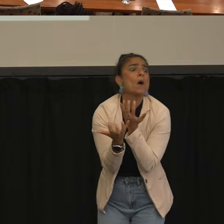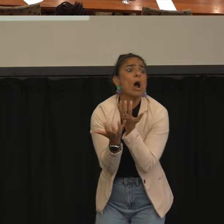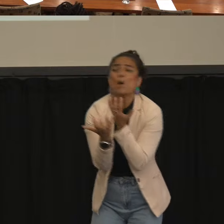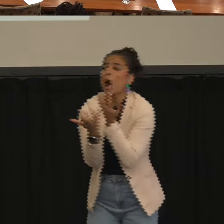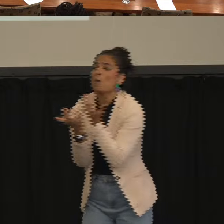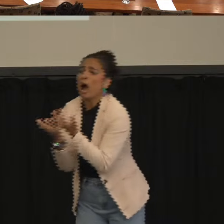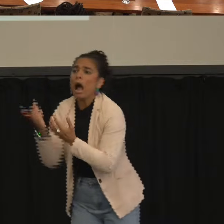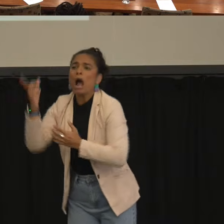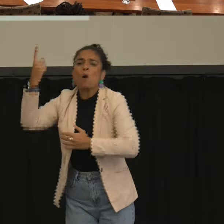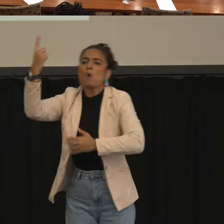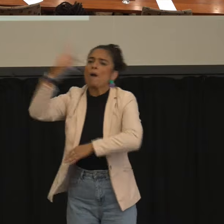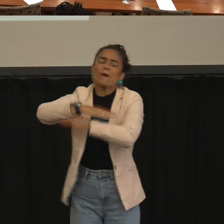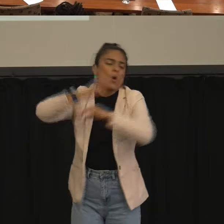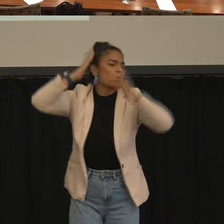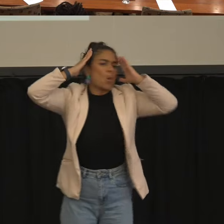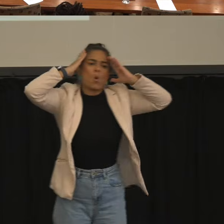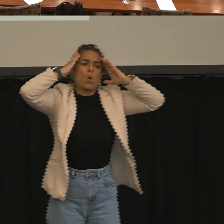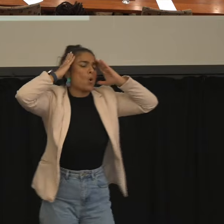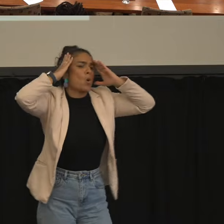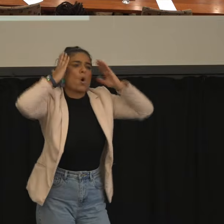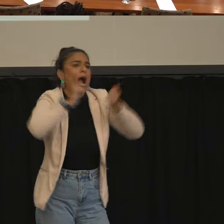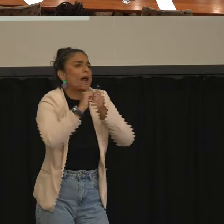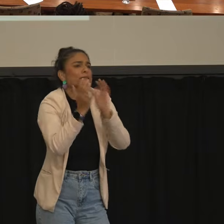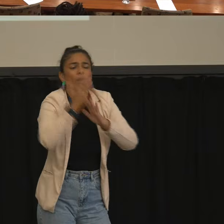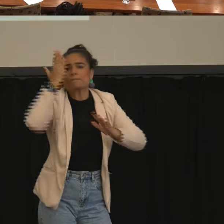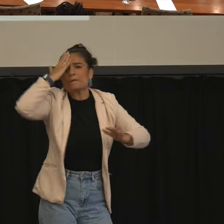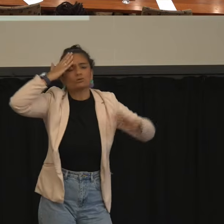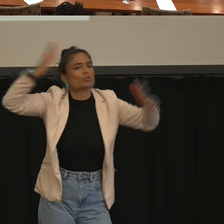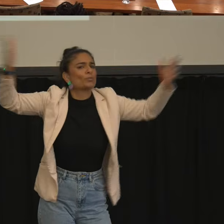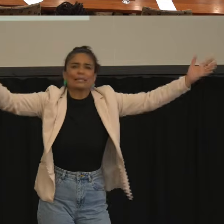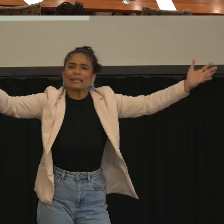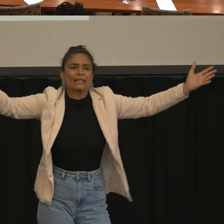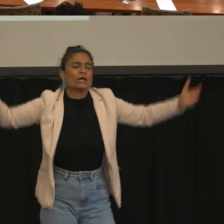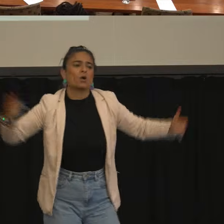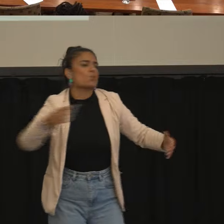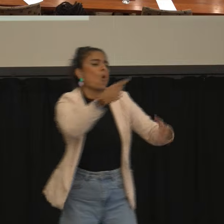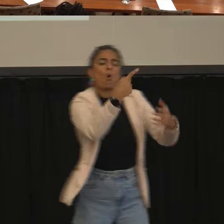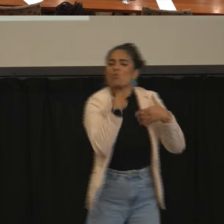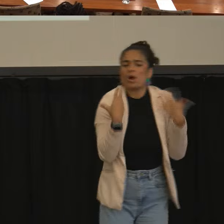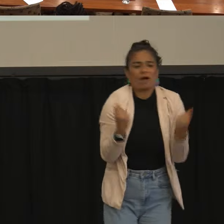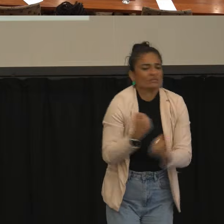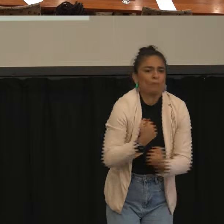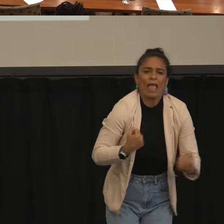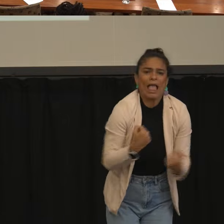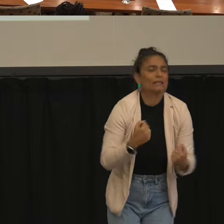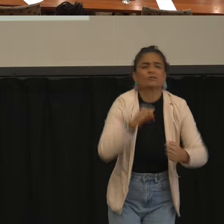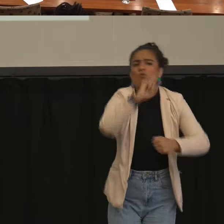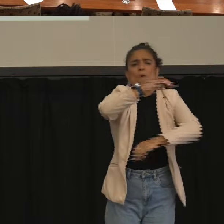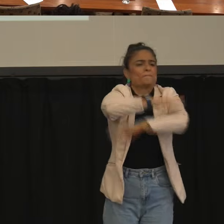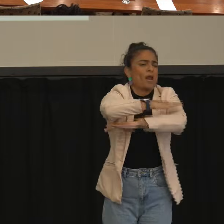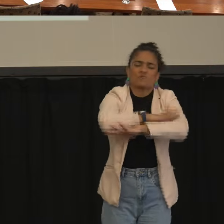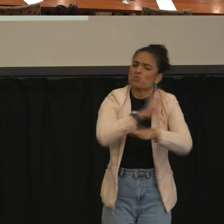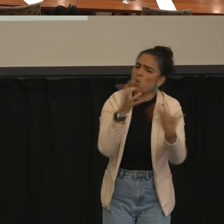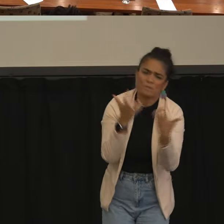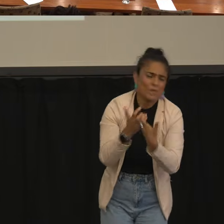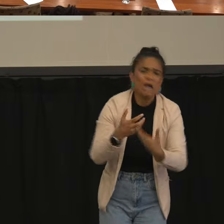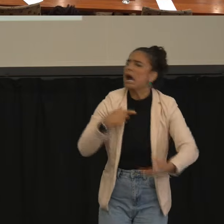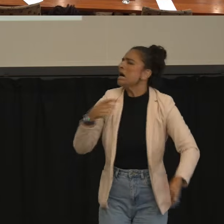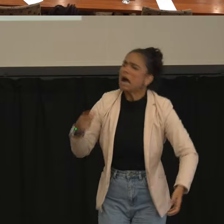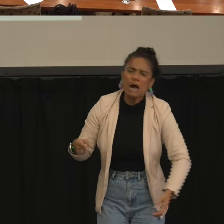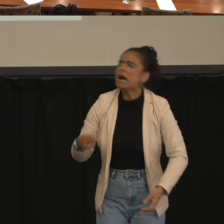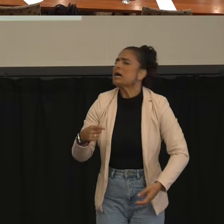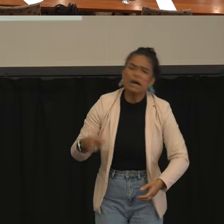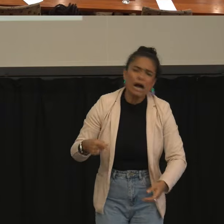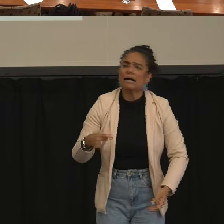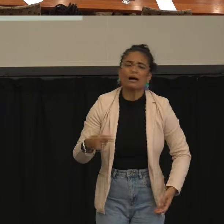amount of data. We did not know where to go with this data. And we felt like we have so much. They told us, a